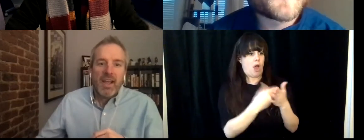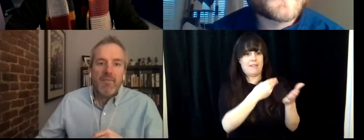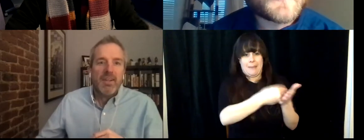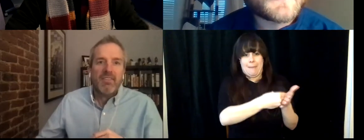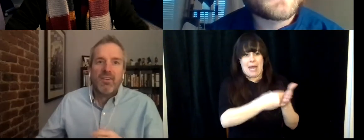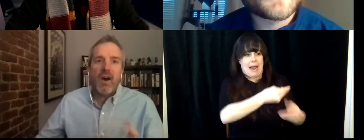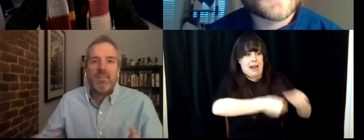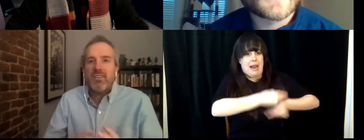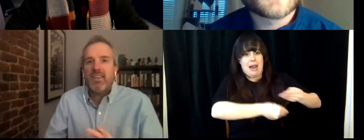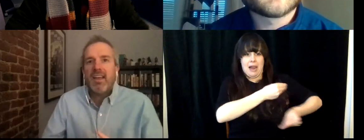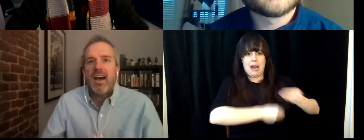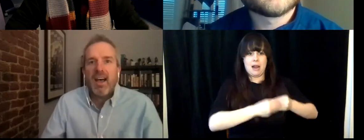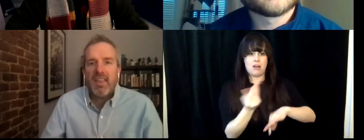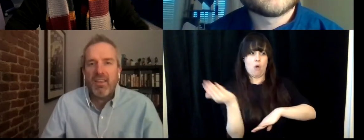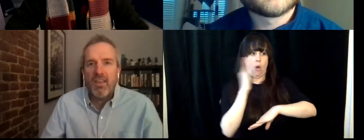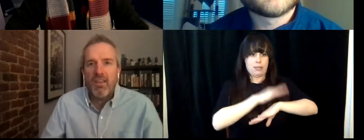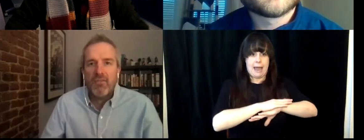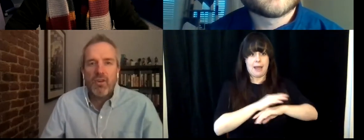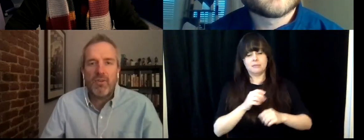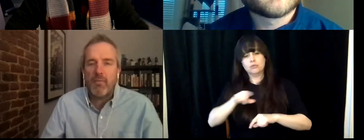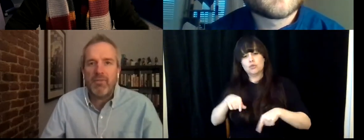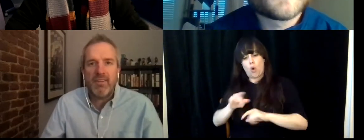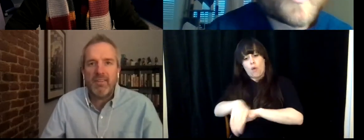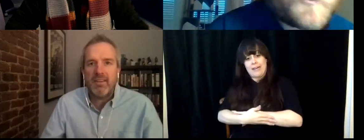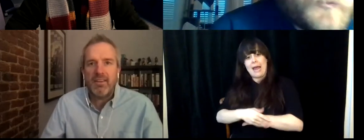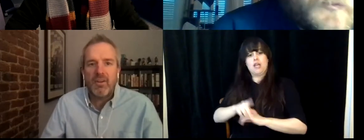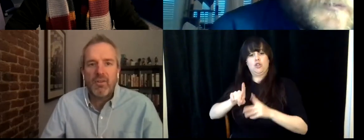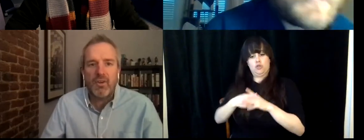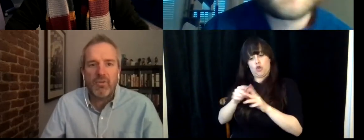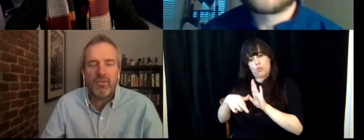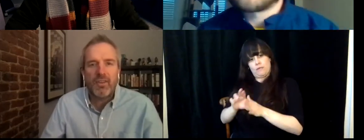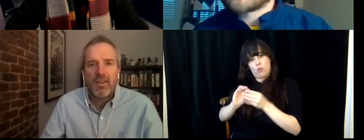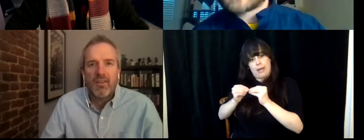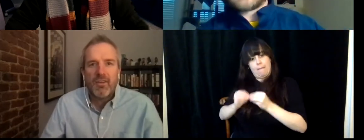But yeah, I mean, it's, obviously if you're public facing,